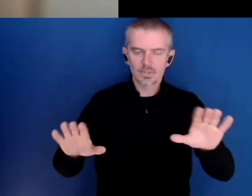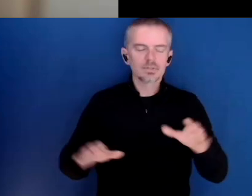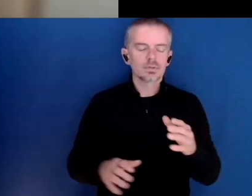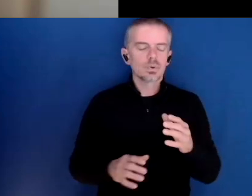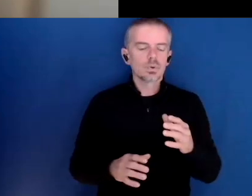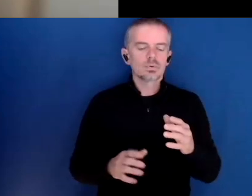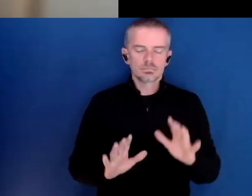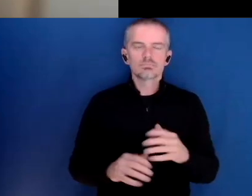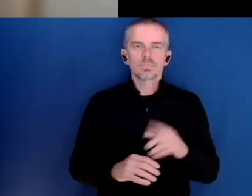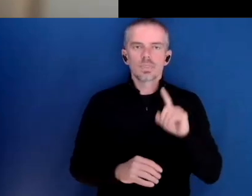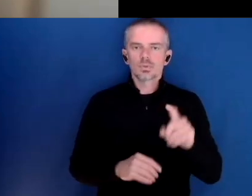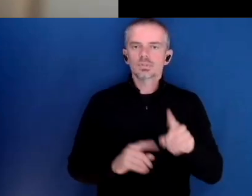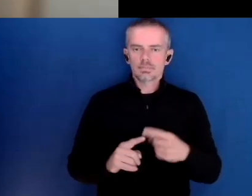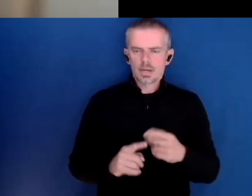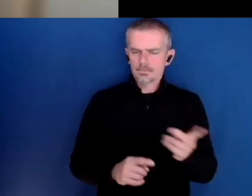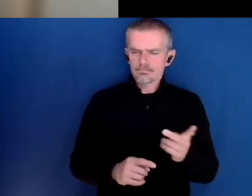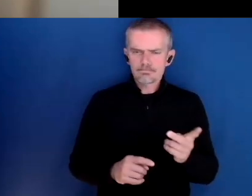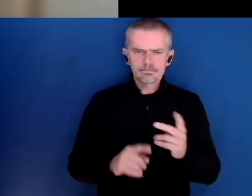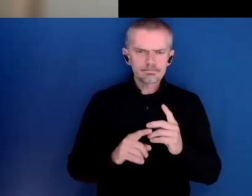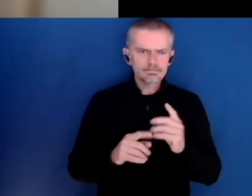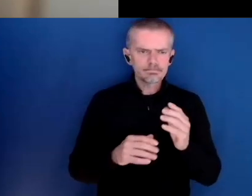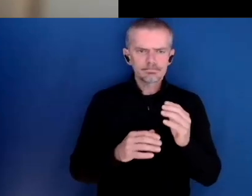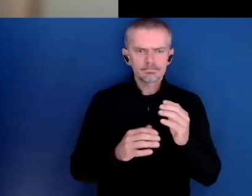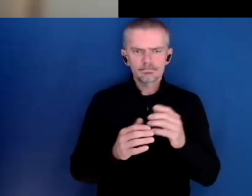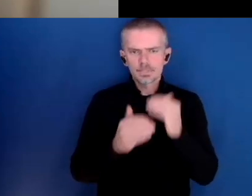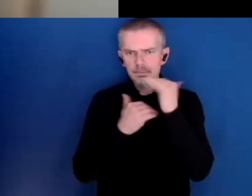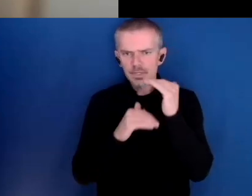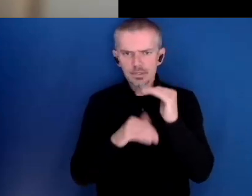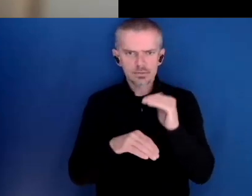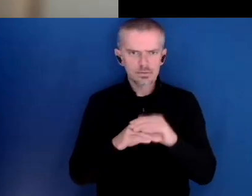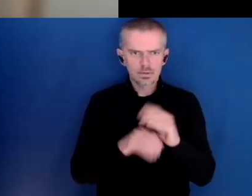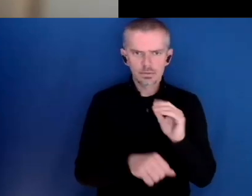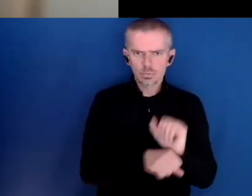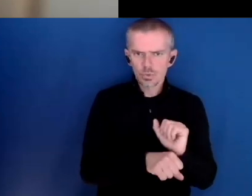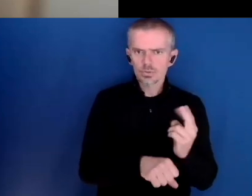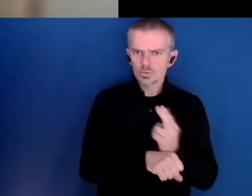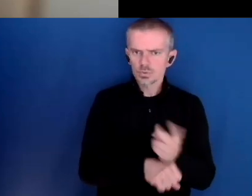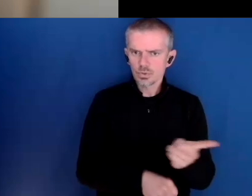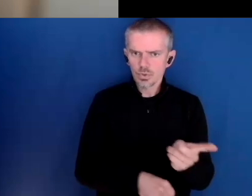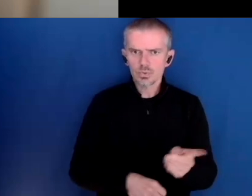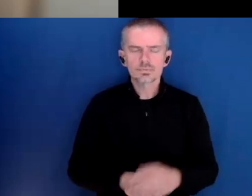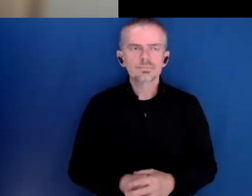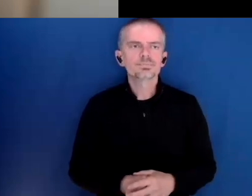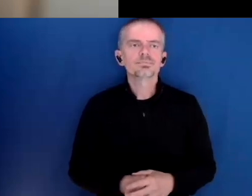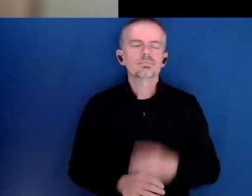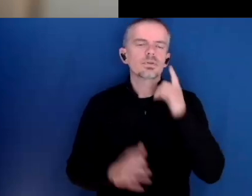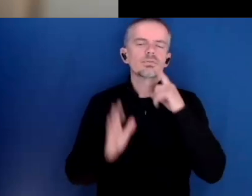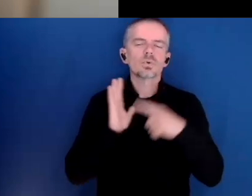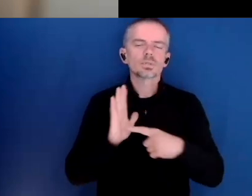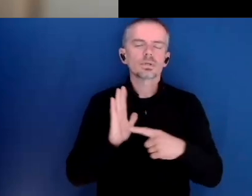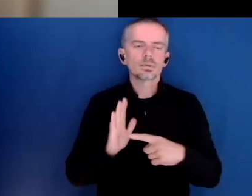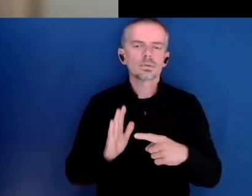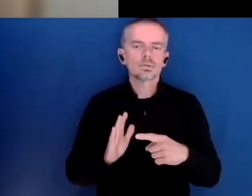on work or use between those two agreement instruments. For example, would there still be,